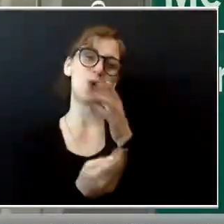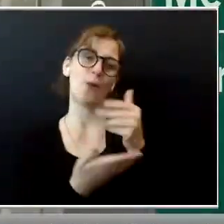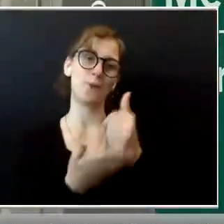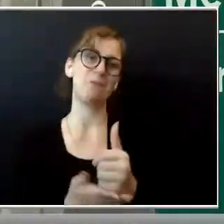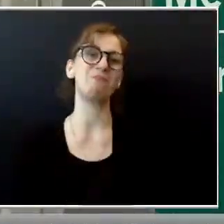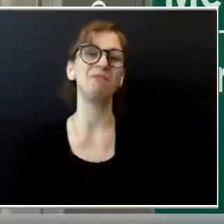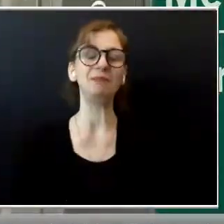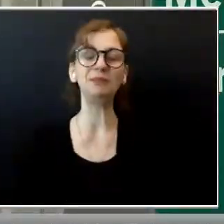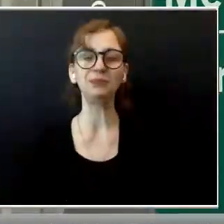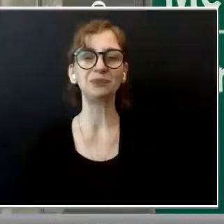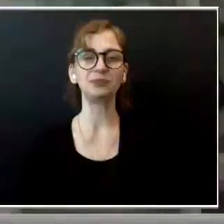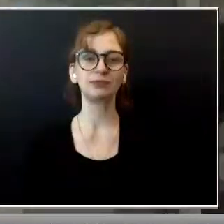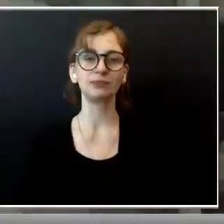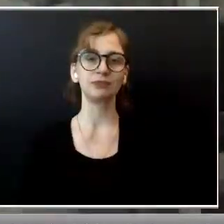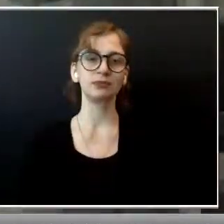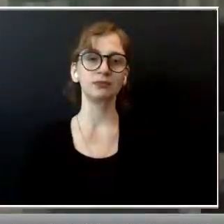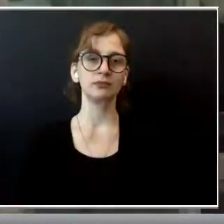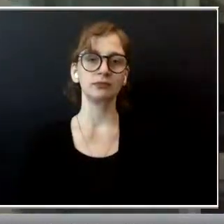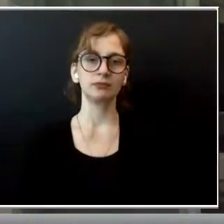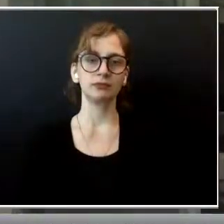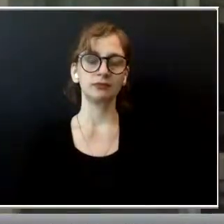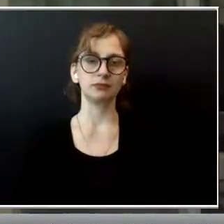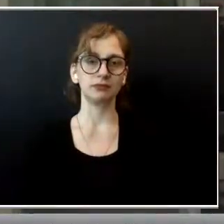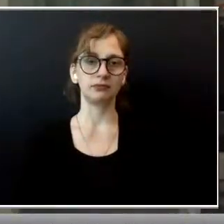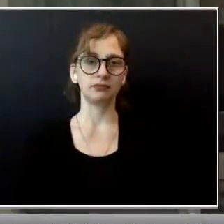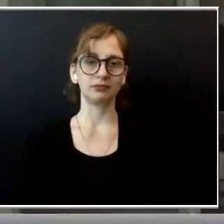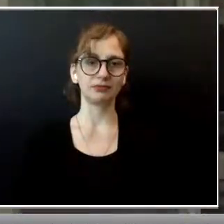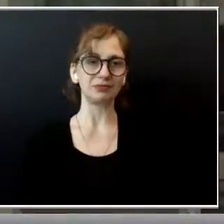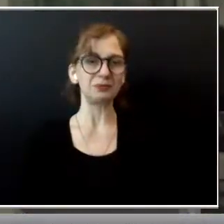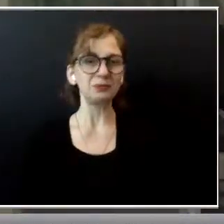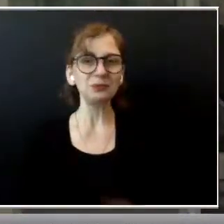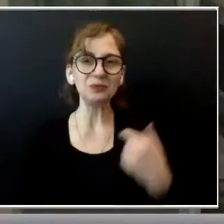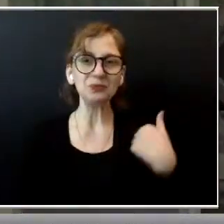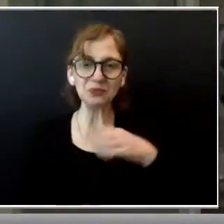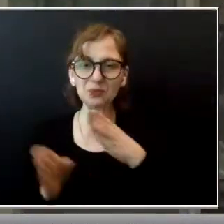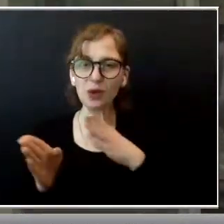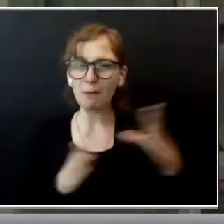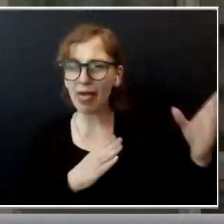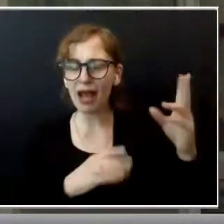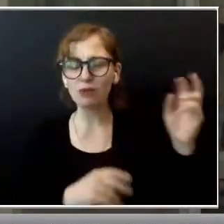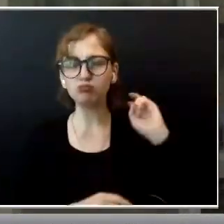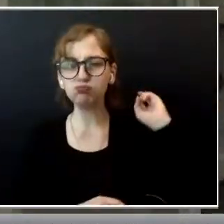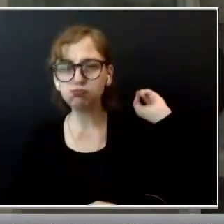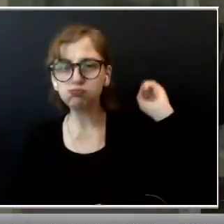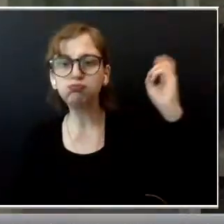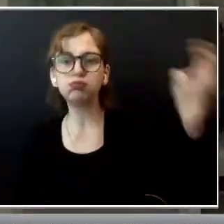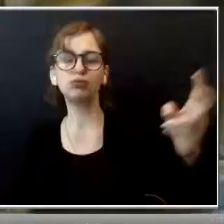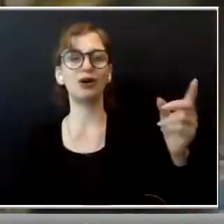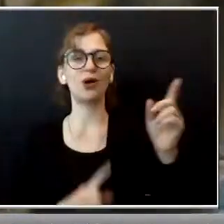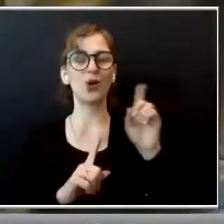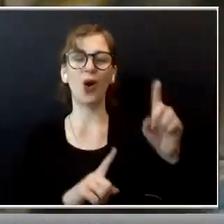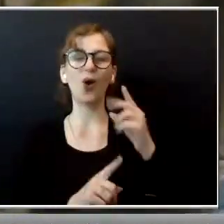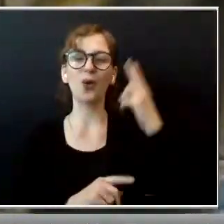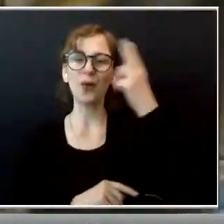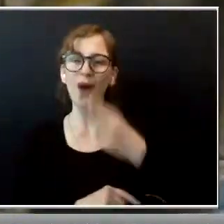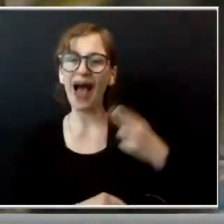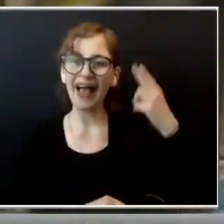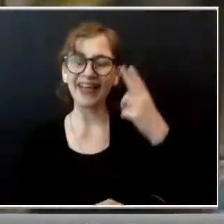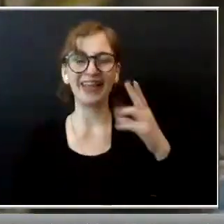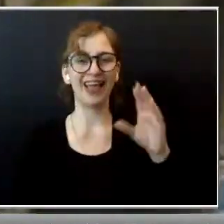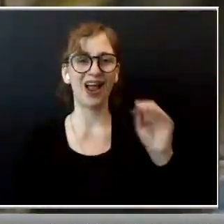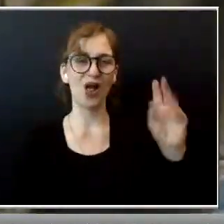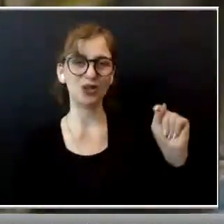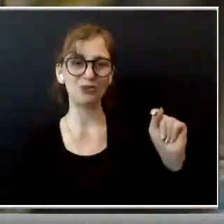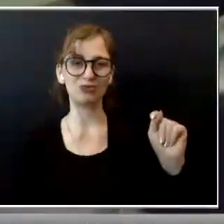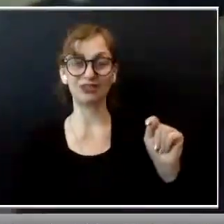We have a major trip to Hawaii planned for October. 79-year-old Charles Richardson isn't celebrating a birthday